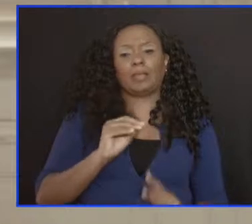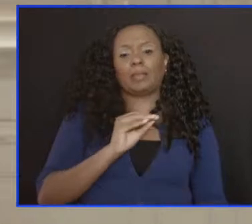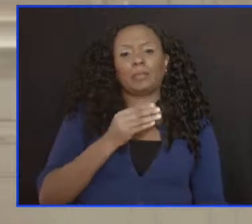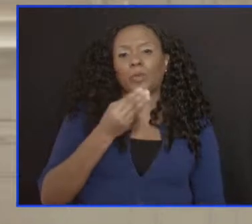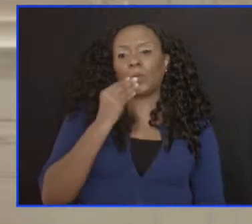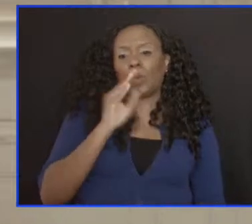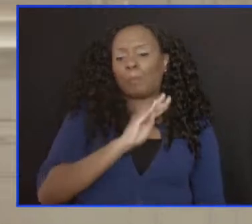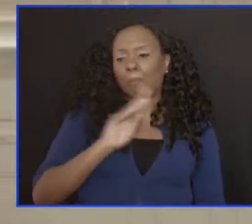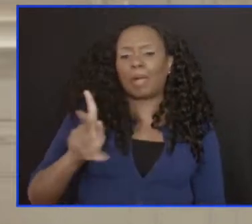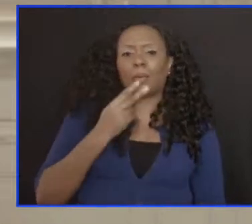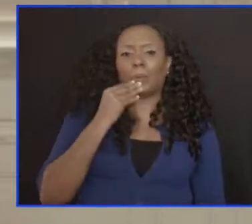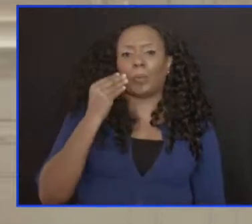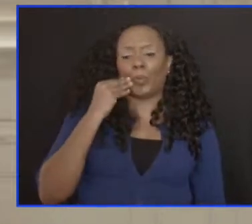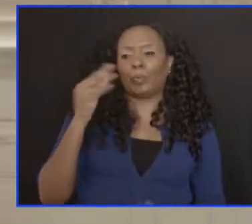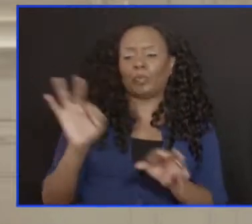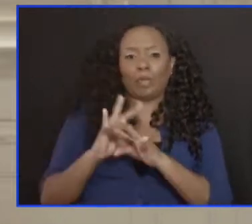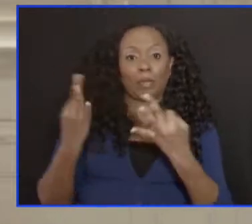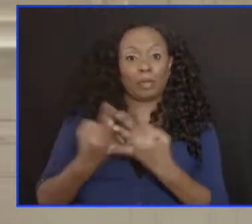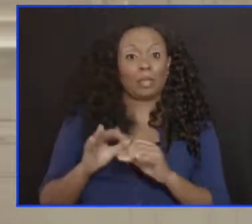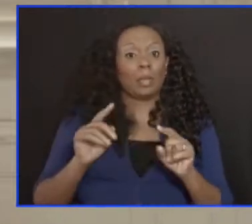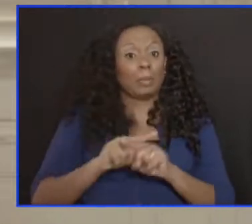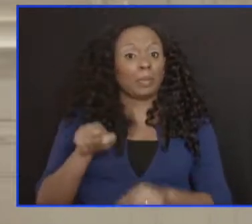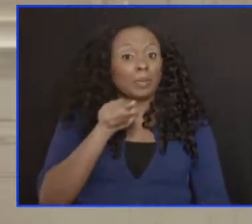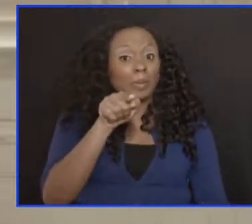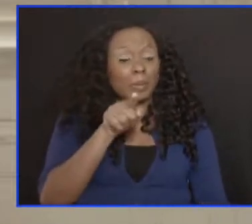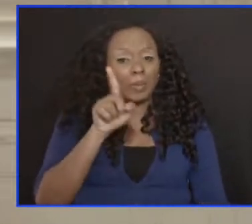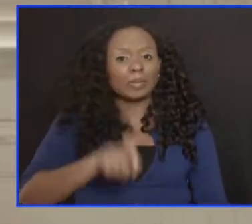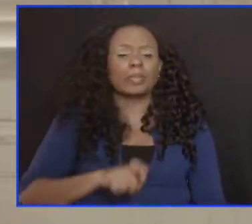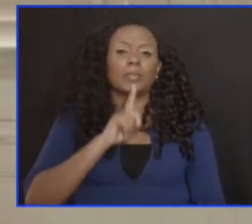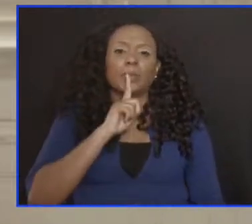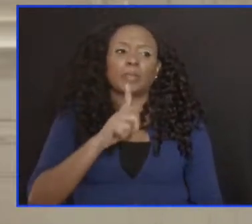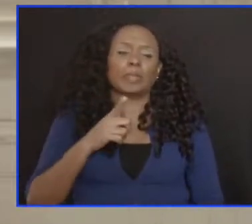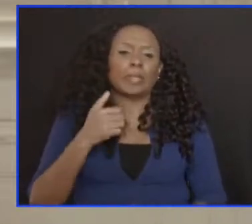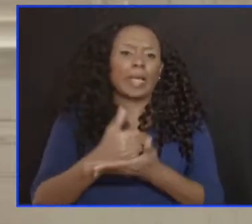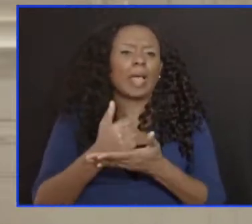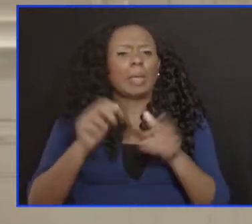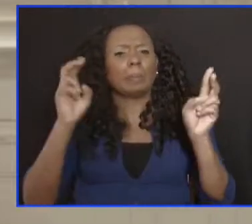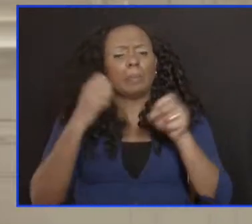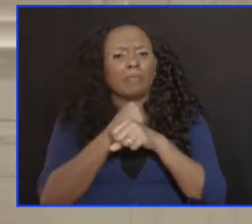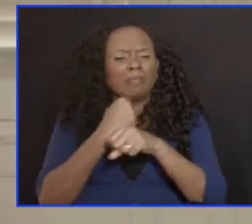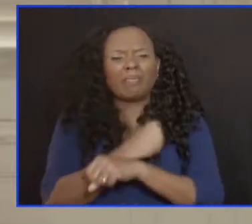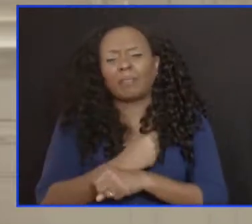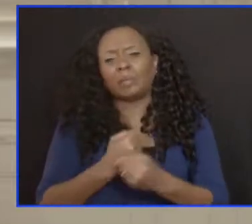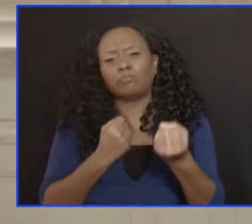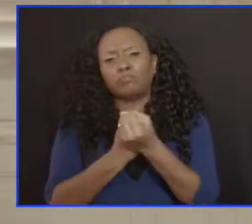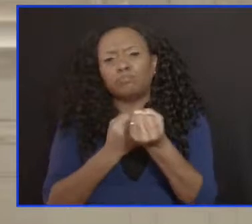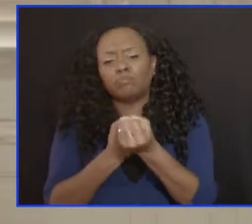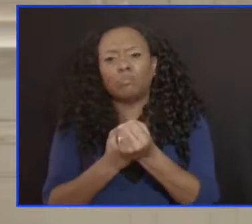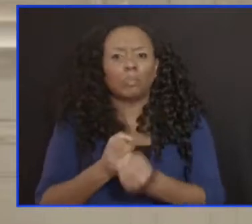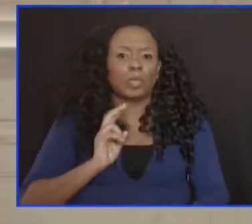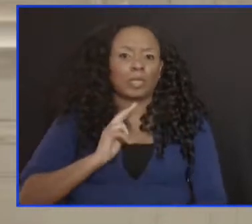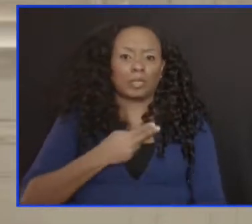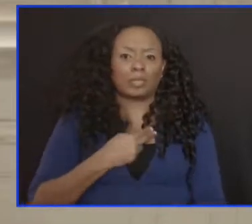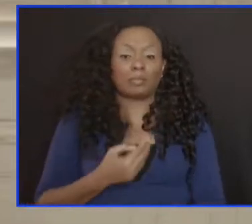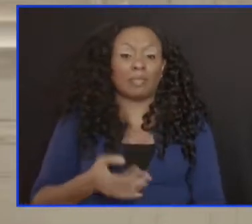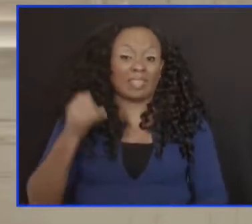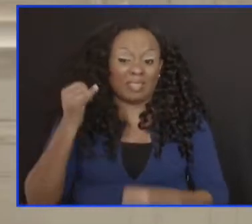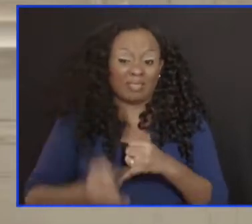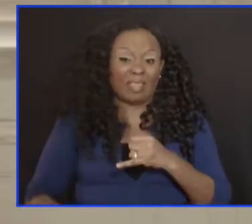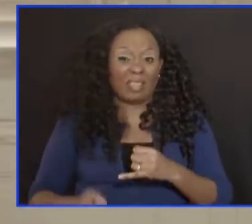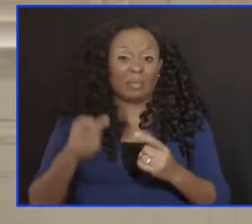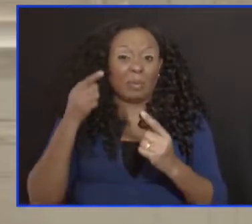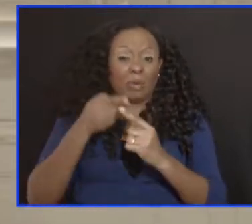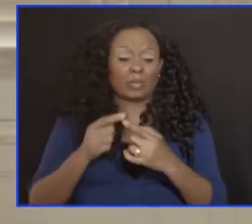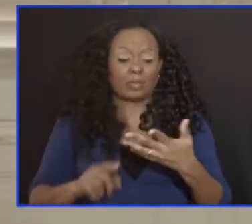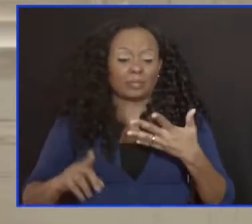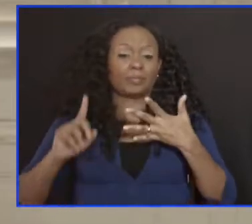you, certainly, as a public, to fight with us with that process. And my last point is,